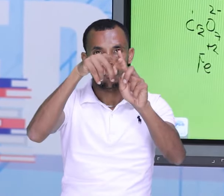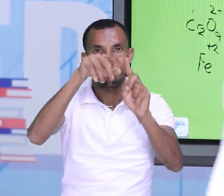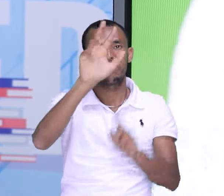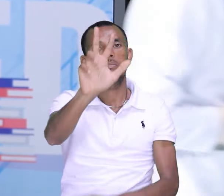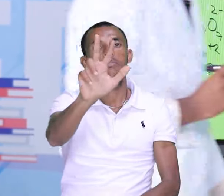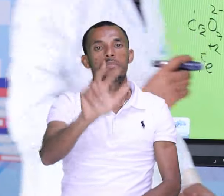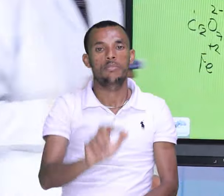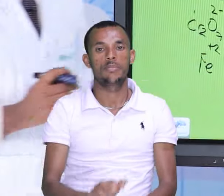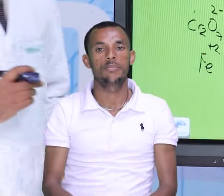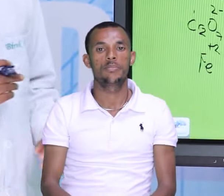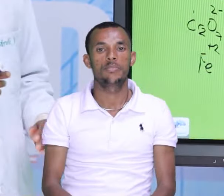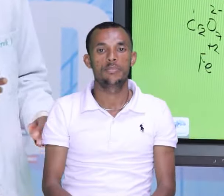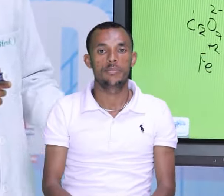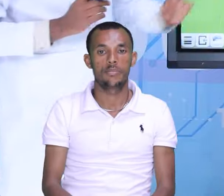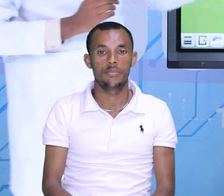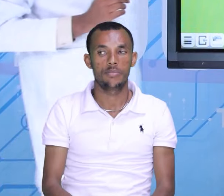3.